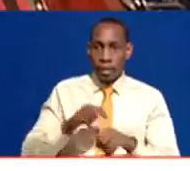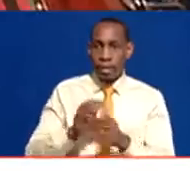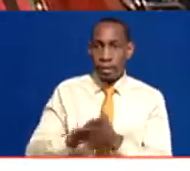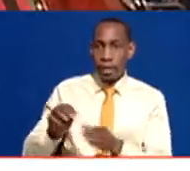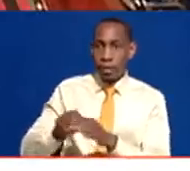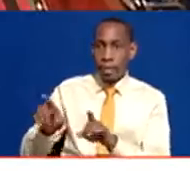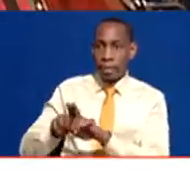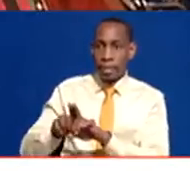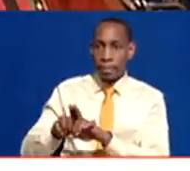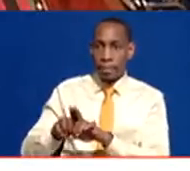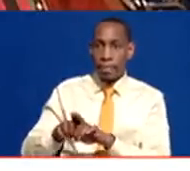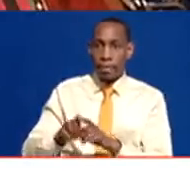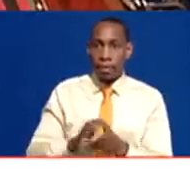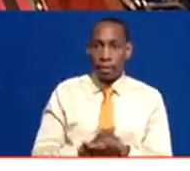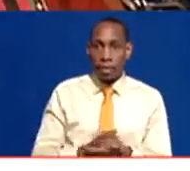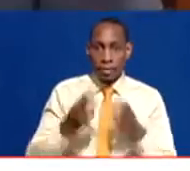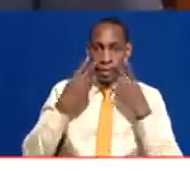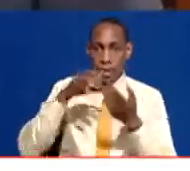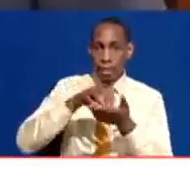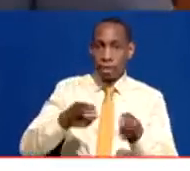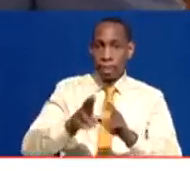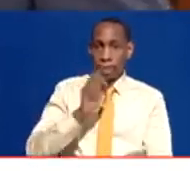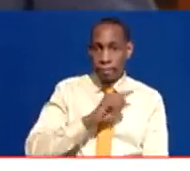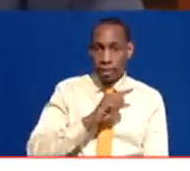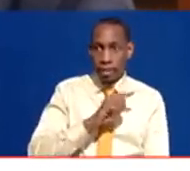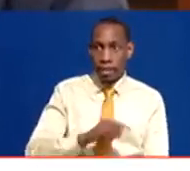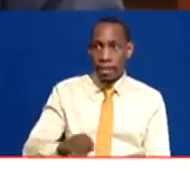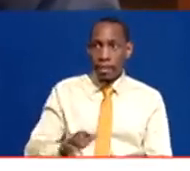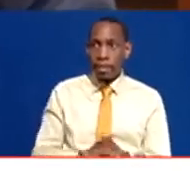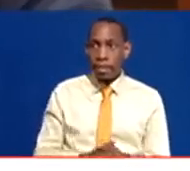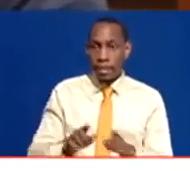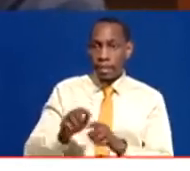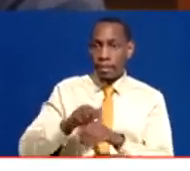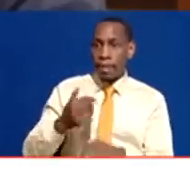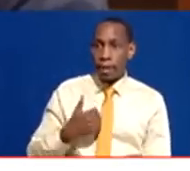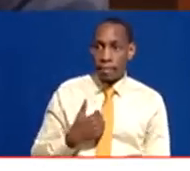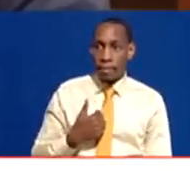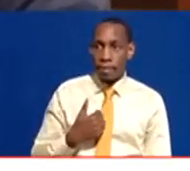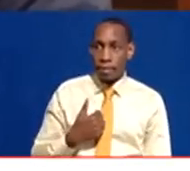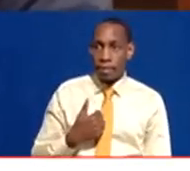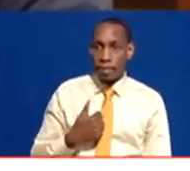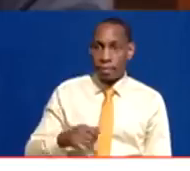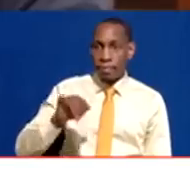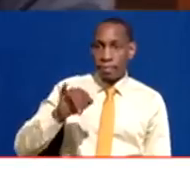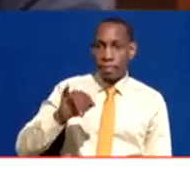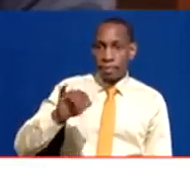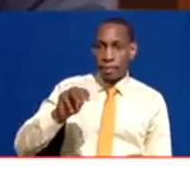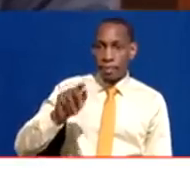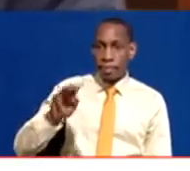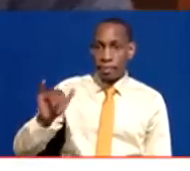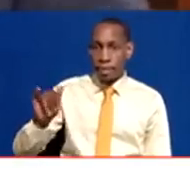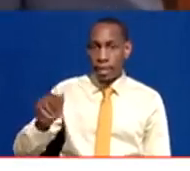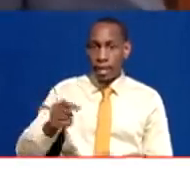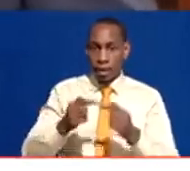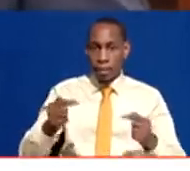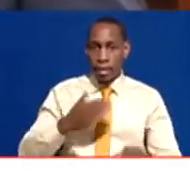time, a similar situation happened, and I also had that time Gitobe Manyara as my opponent, and I'll do